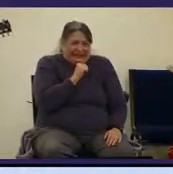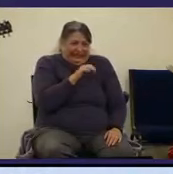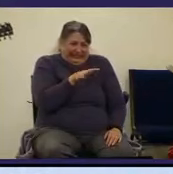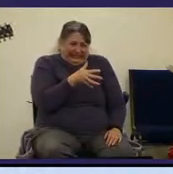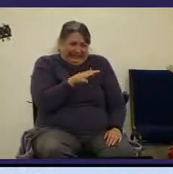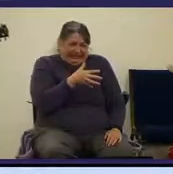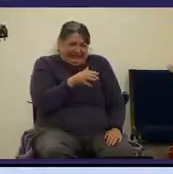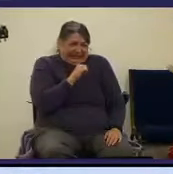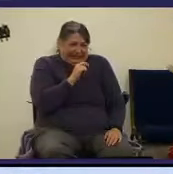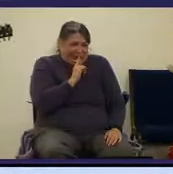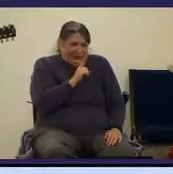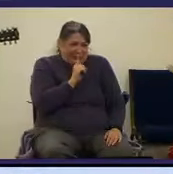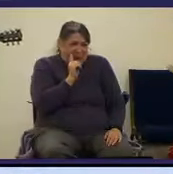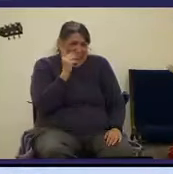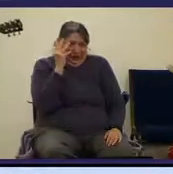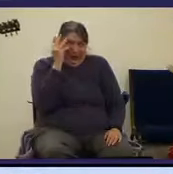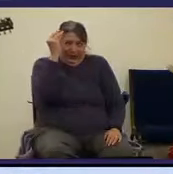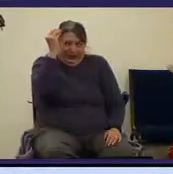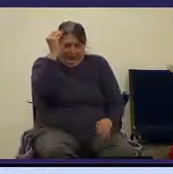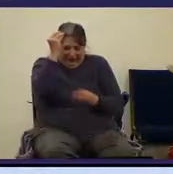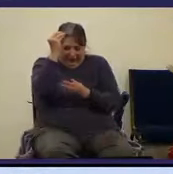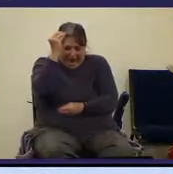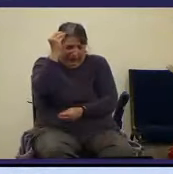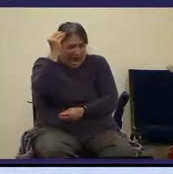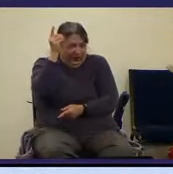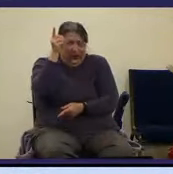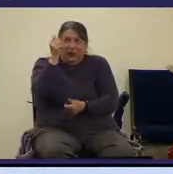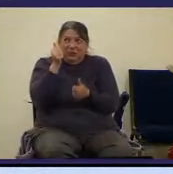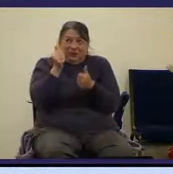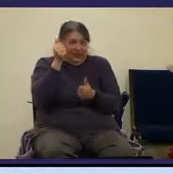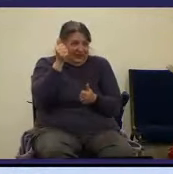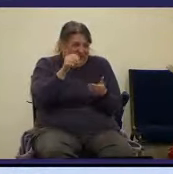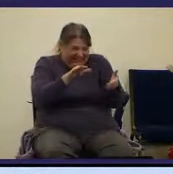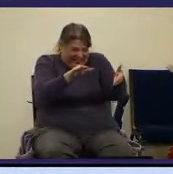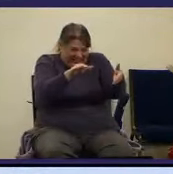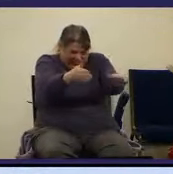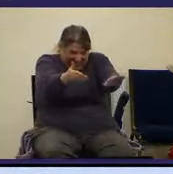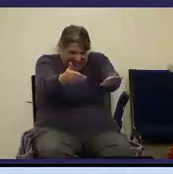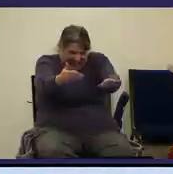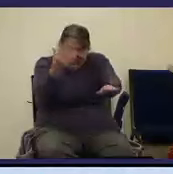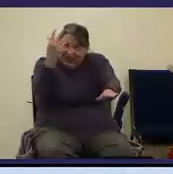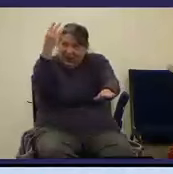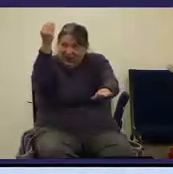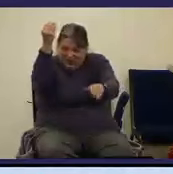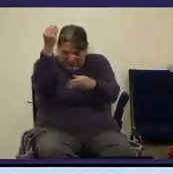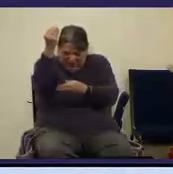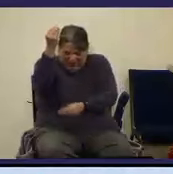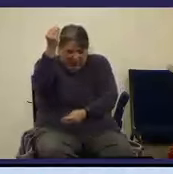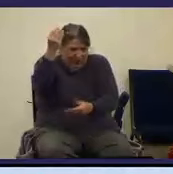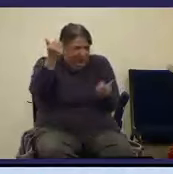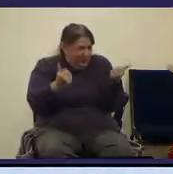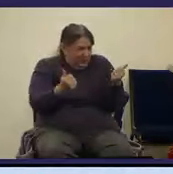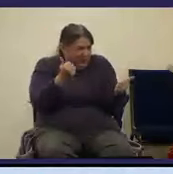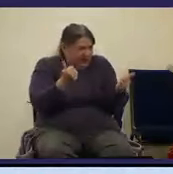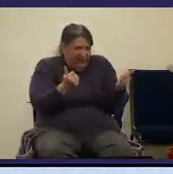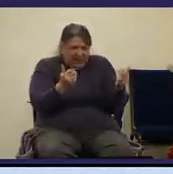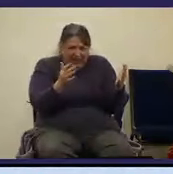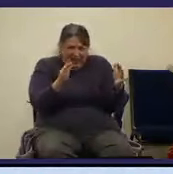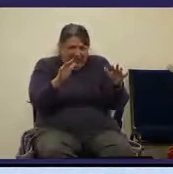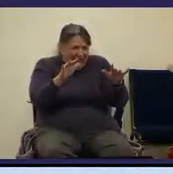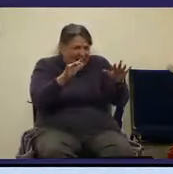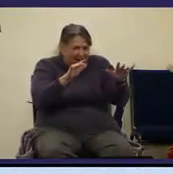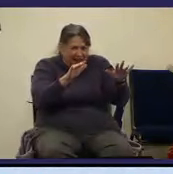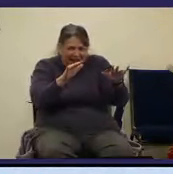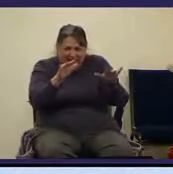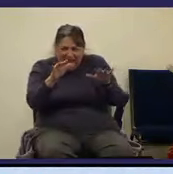sure, and you want to make sure that you're sure, these things are written so that you may know.